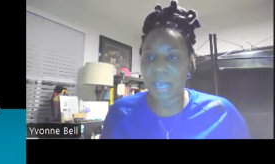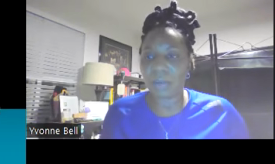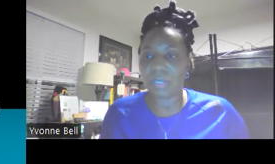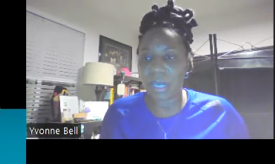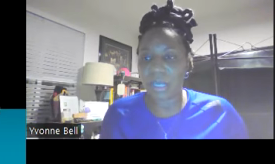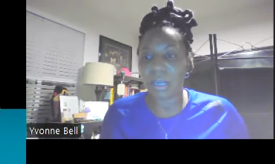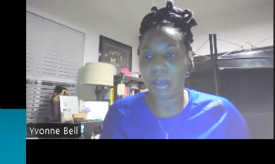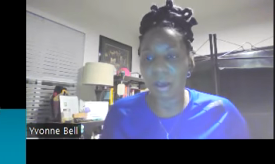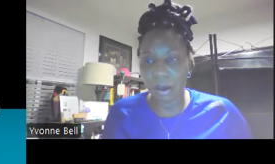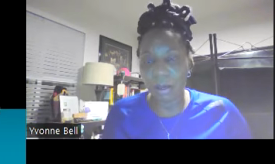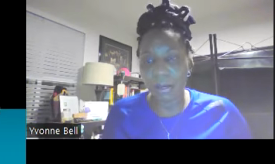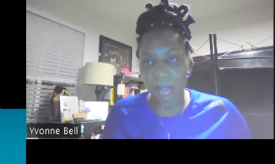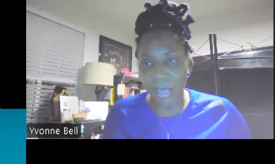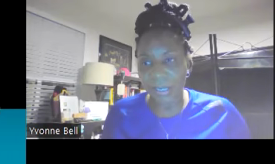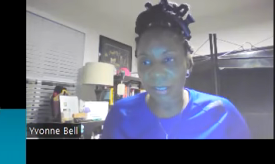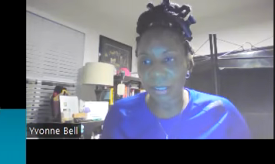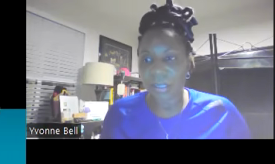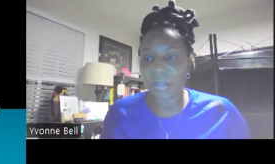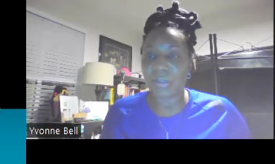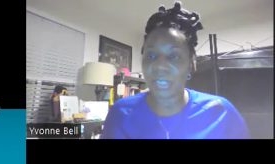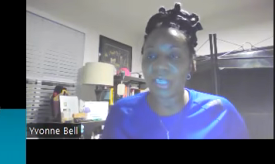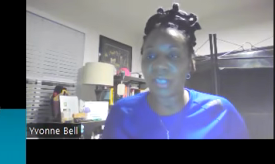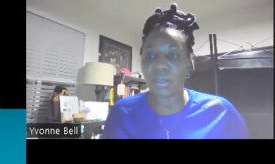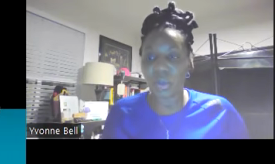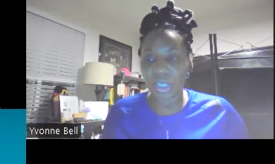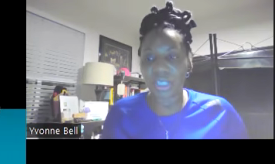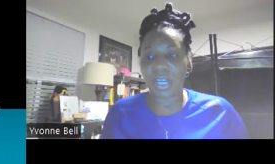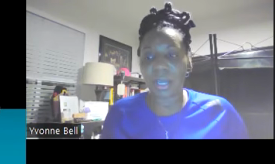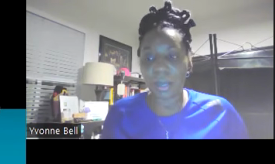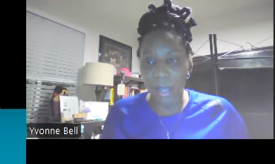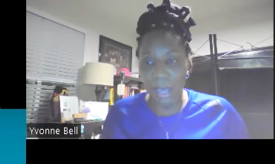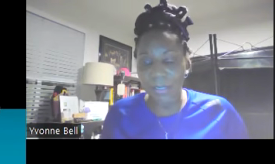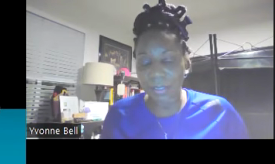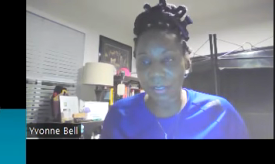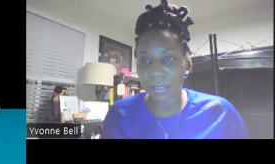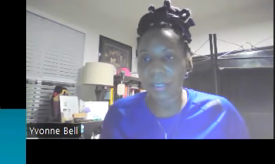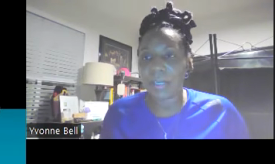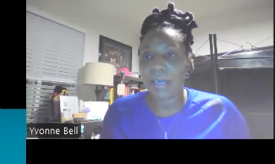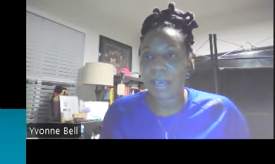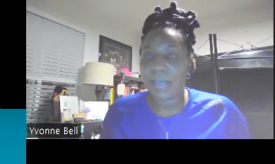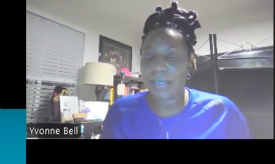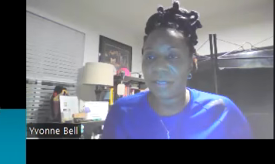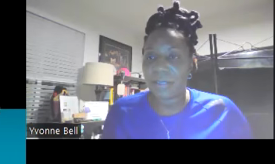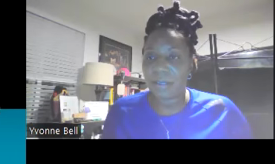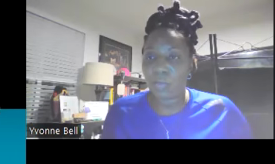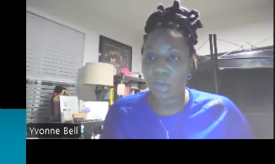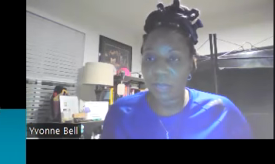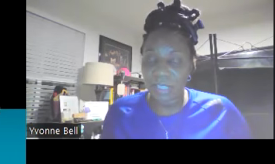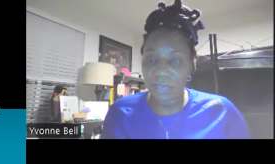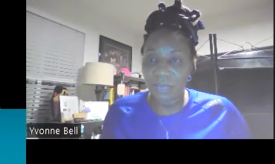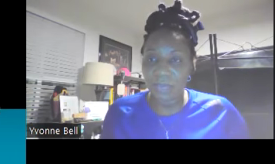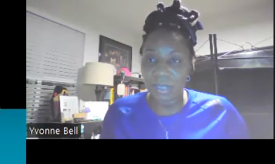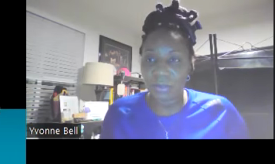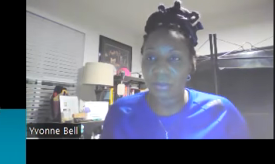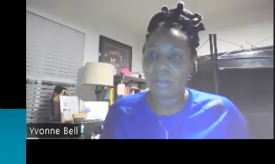it is now done online. So, since I get this question a lot, as one